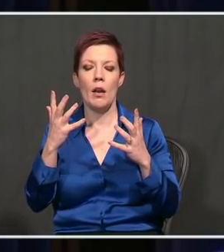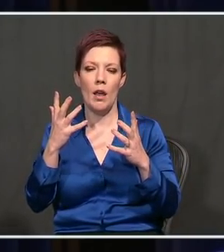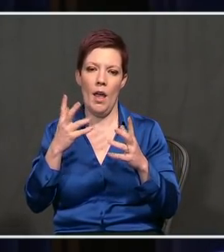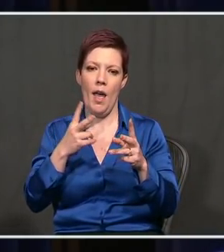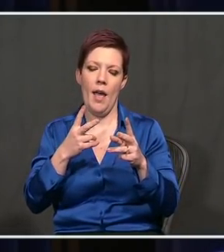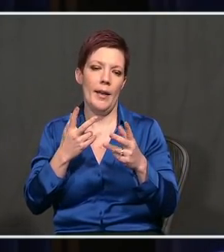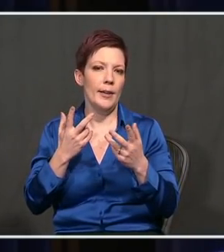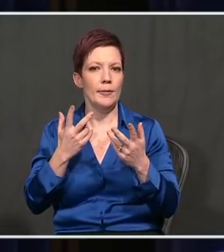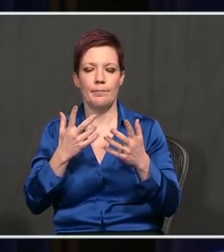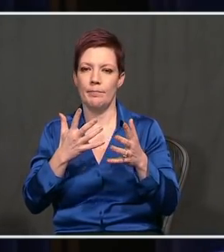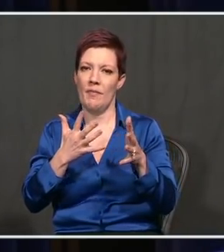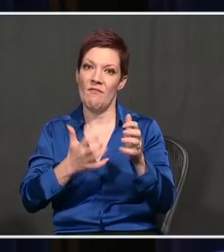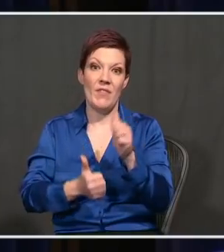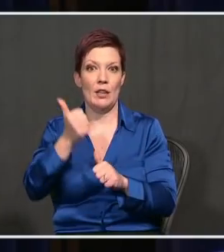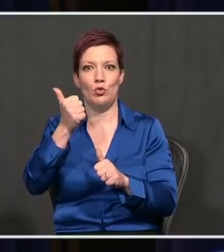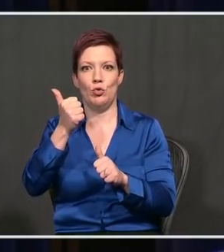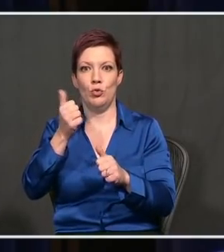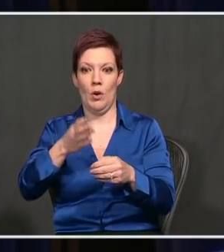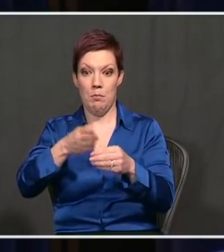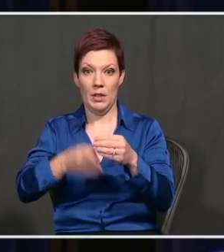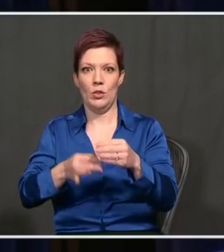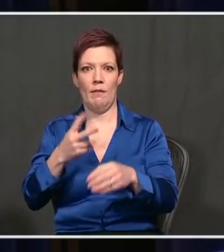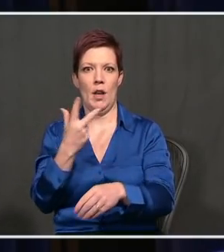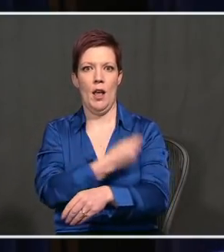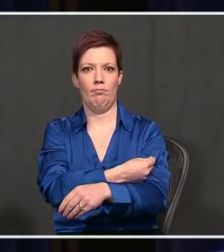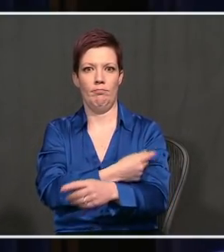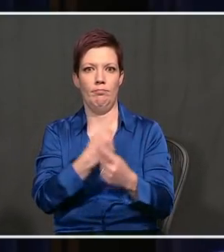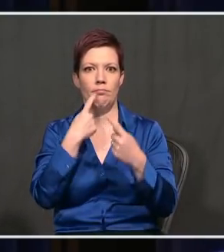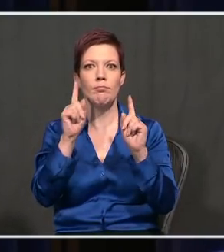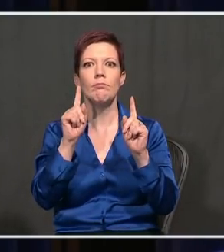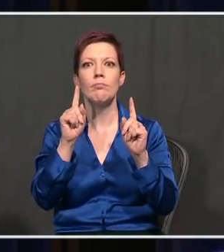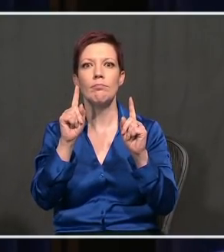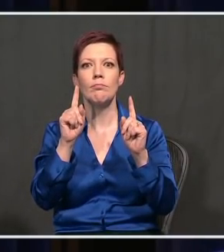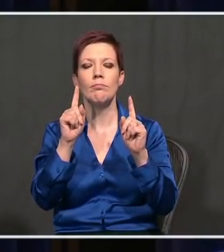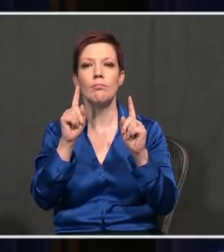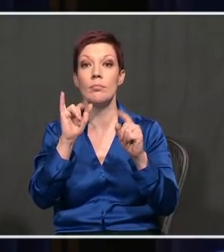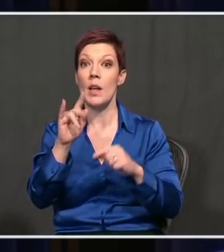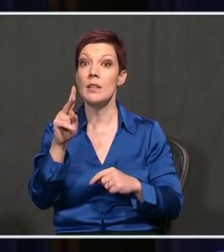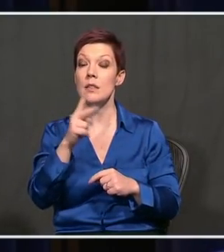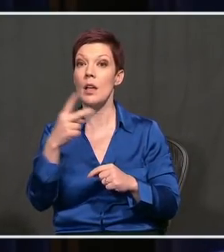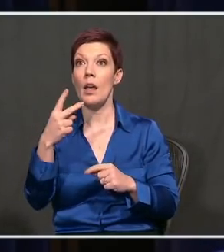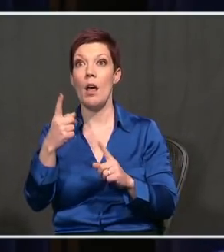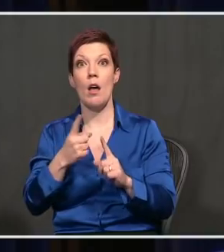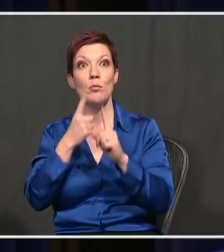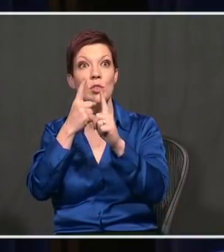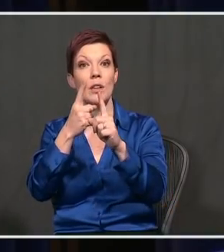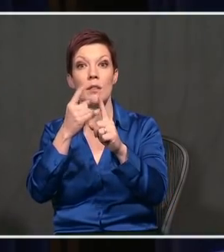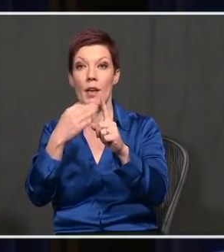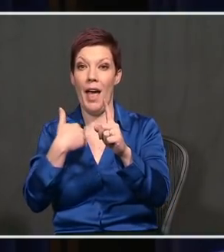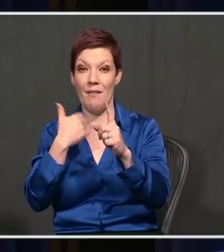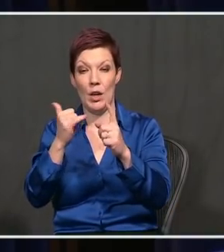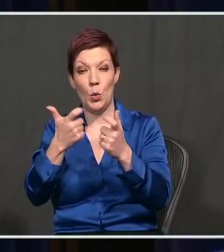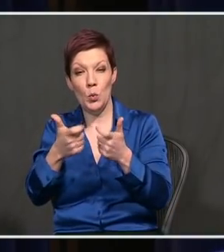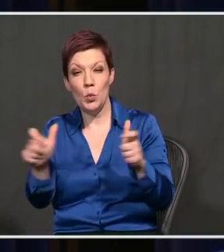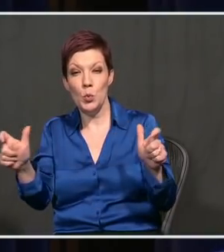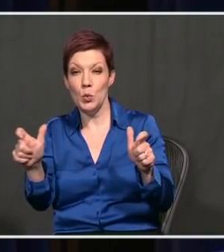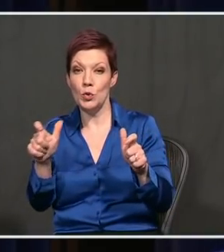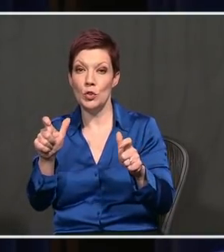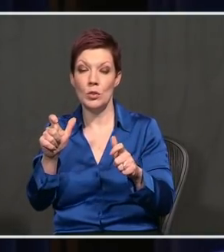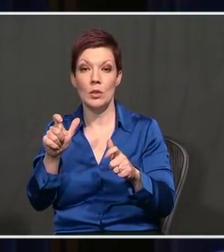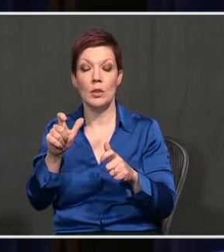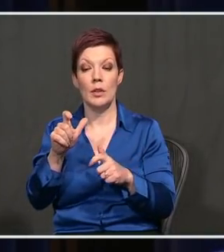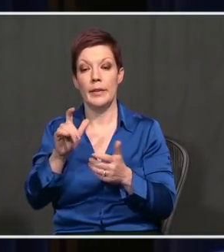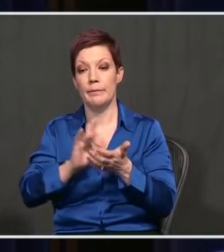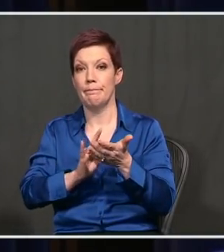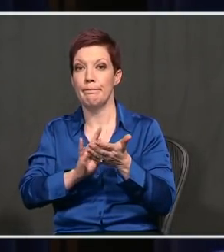much faster completion of the efficacy trial. As a second objective of having very large clinical trials is that we have a much